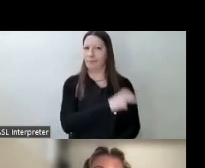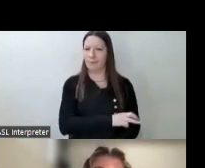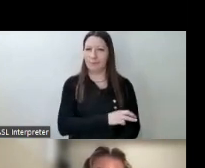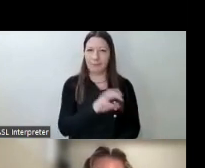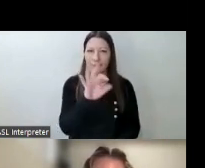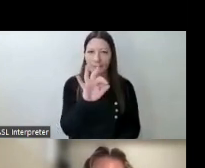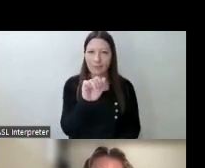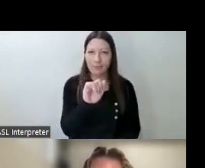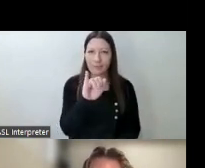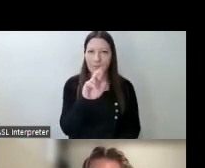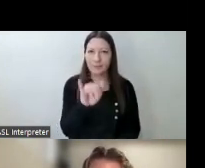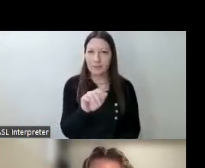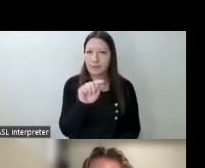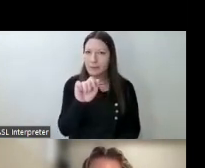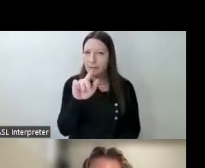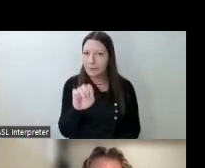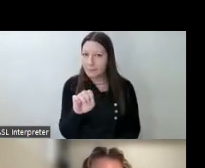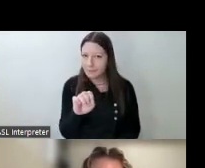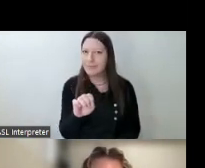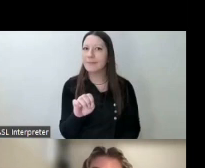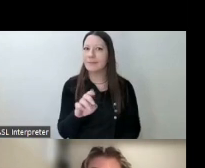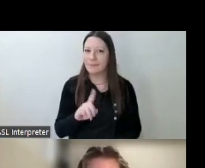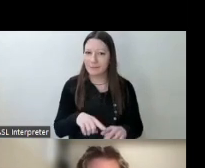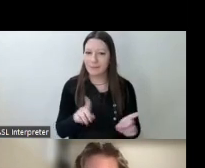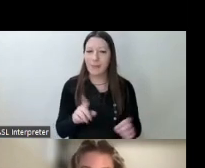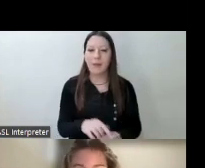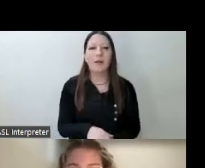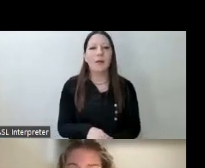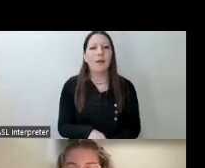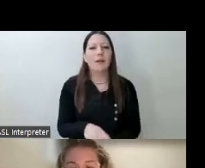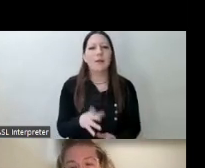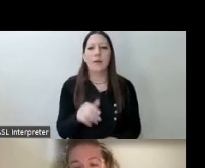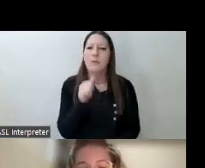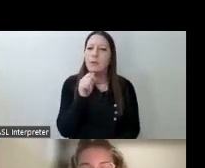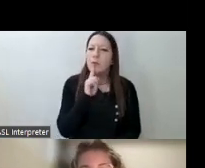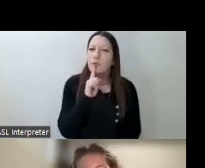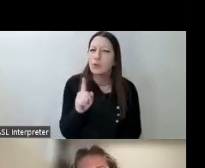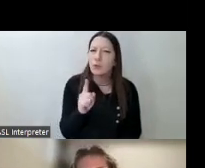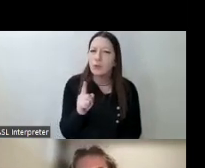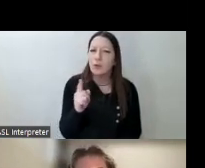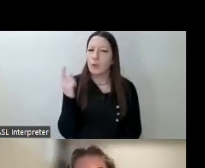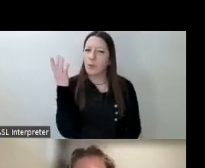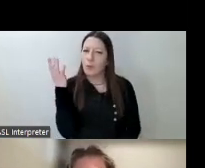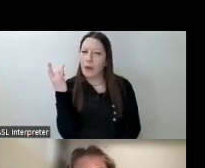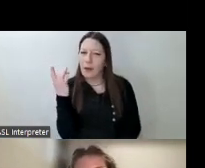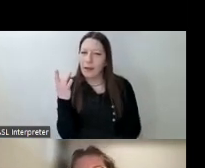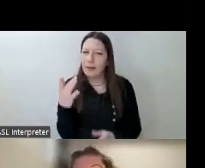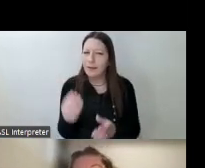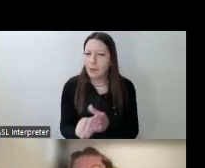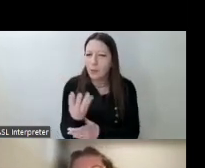Now, I don't know exactly how factual this is, namely because I haven't looked into the science behind it, as this project really is grounded in the